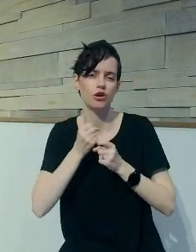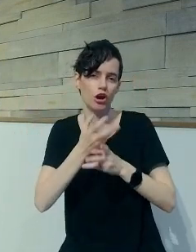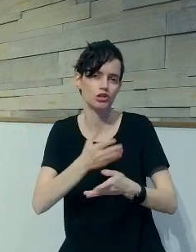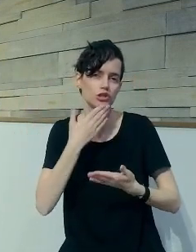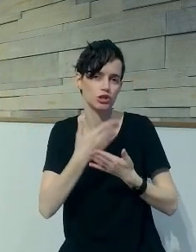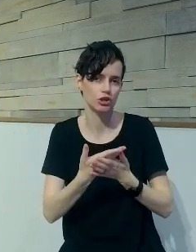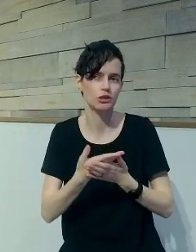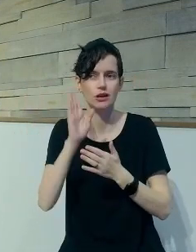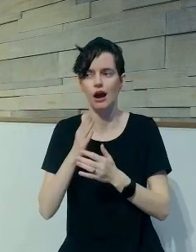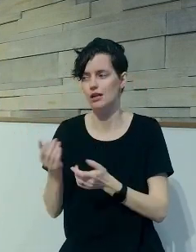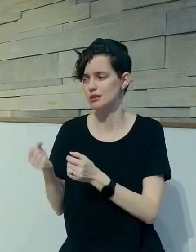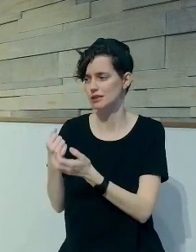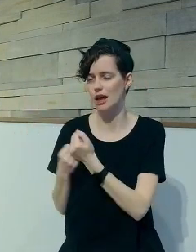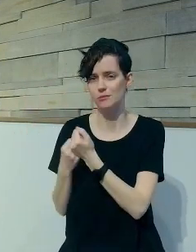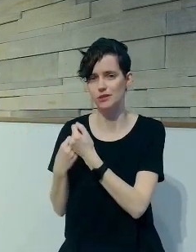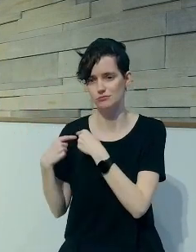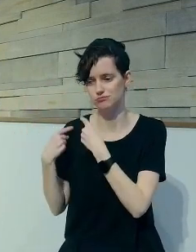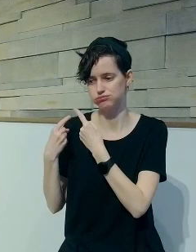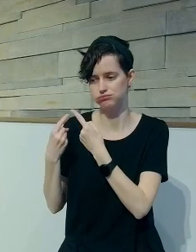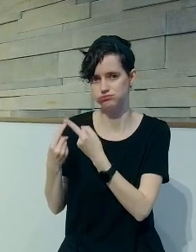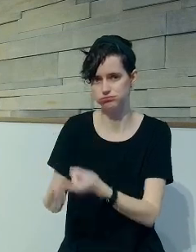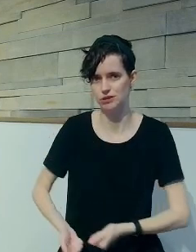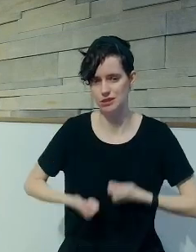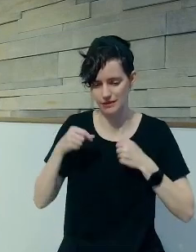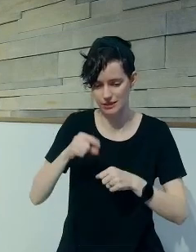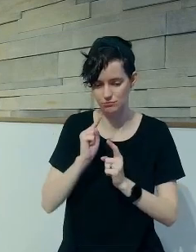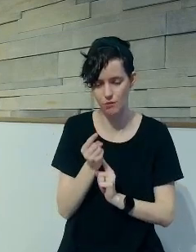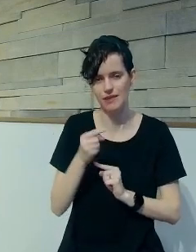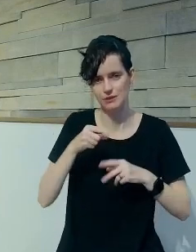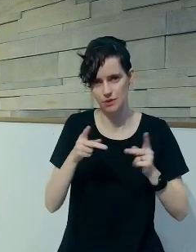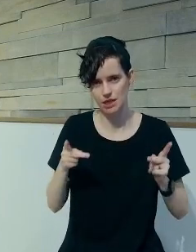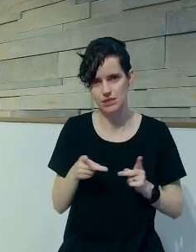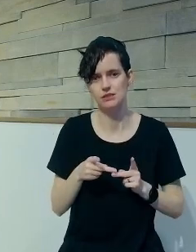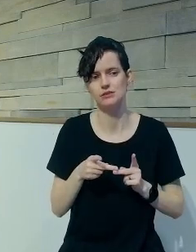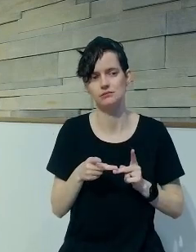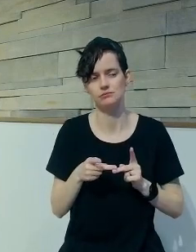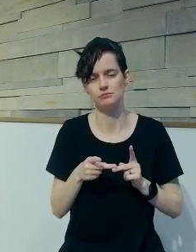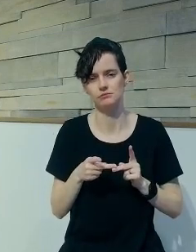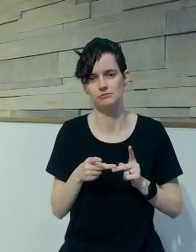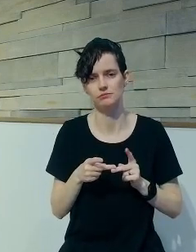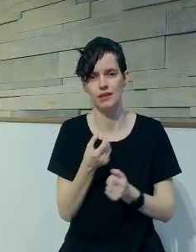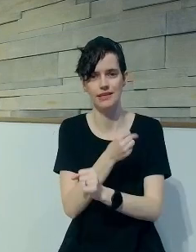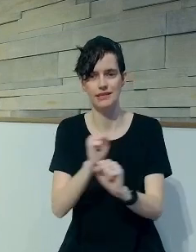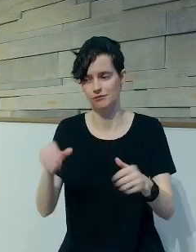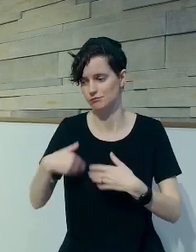brought me this far in this life and has brought you this far in this life to this moment, to this place right now,